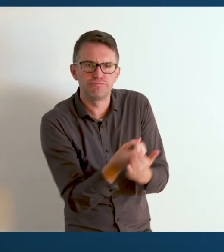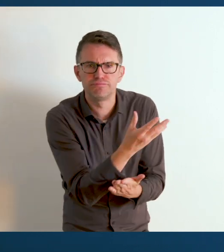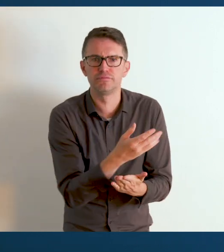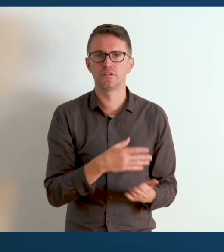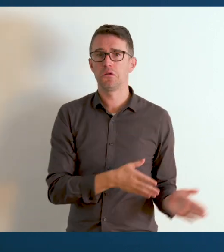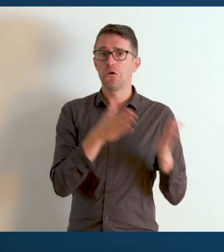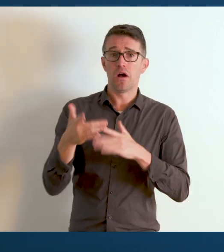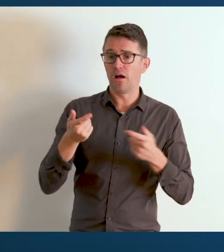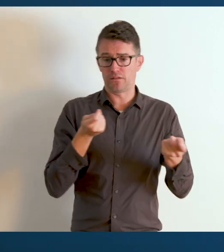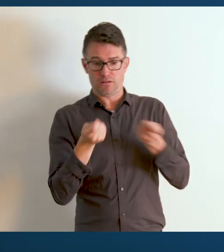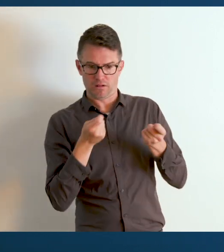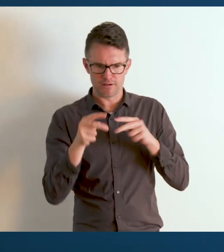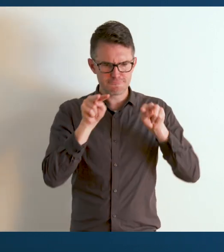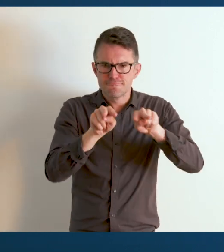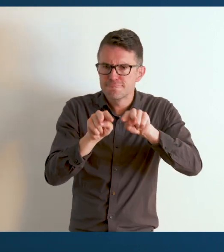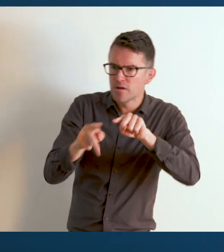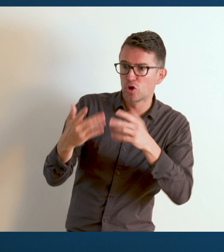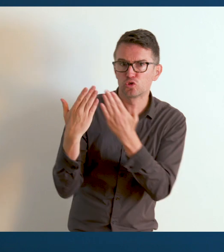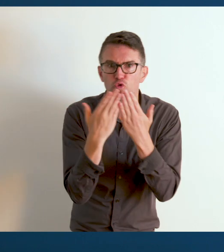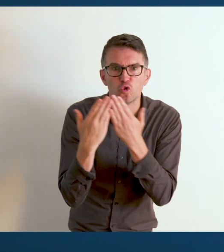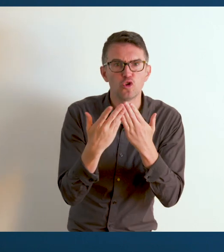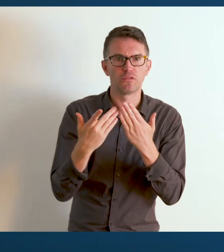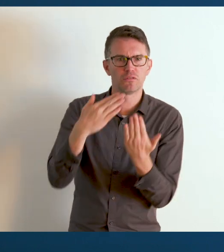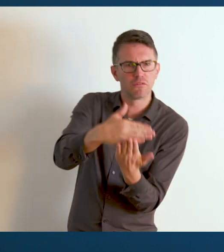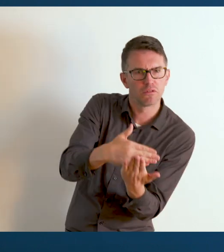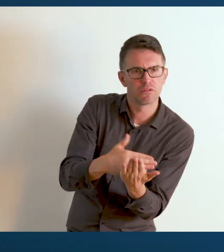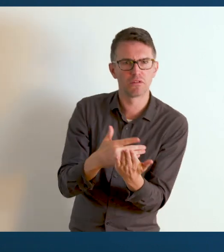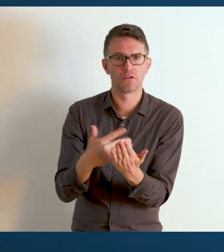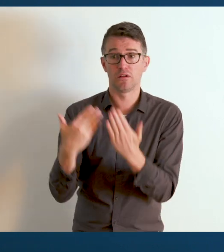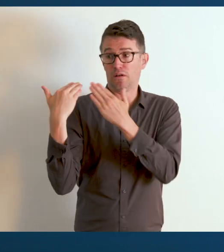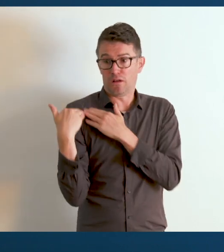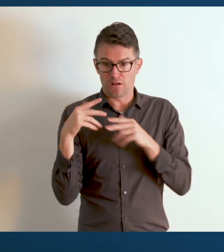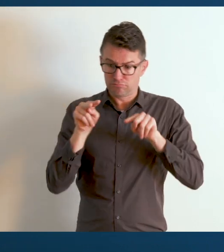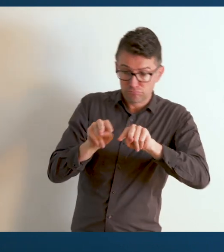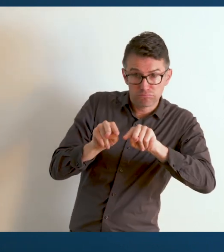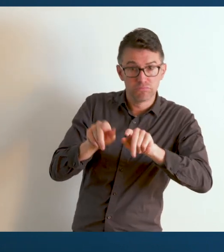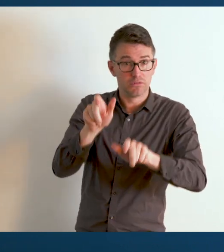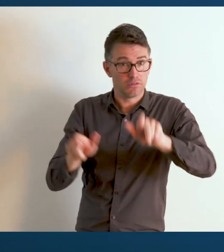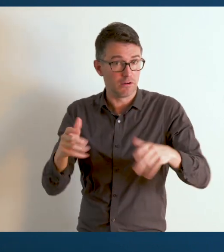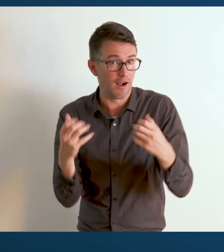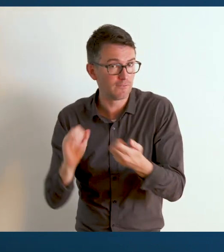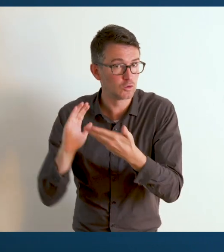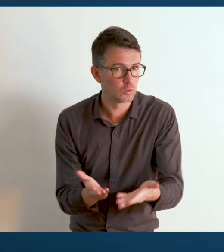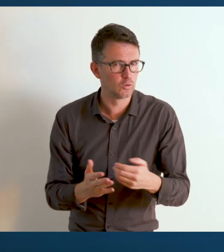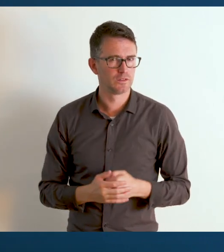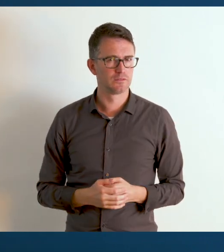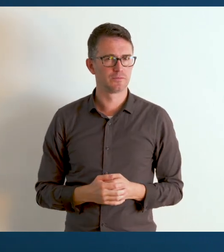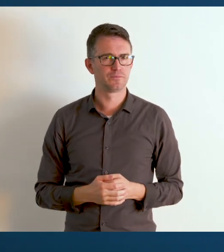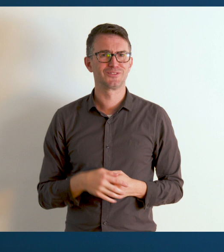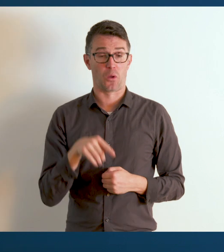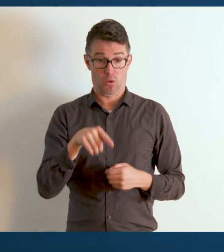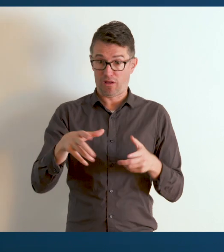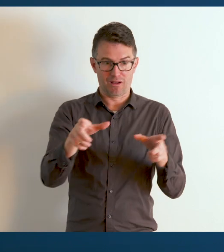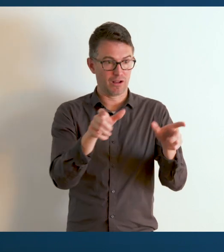administration itself, how these data are collected and monitored. And as I say, they